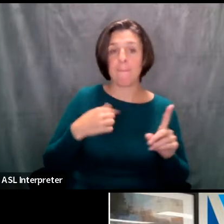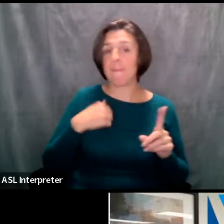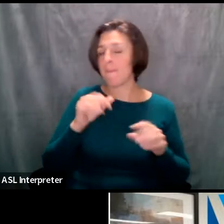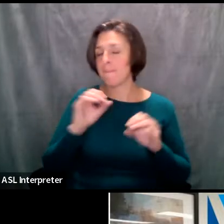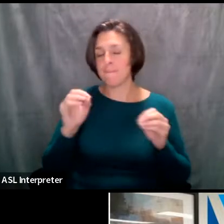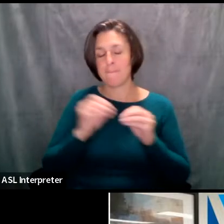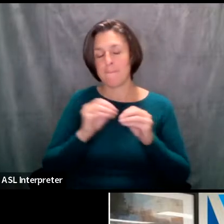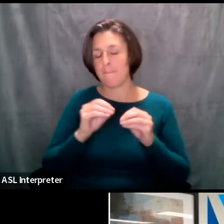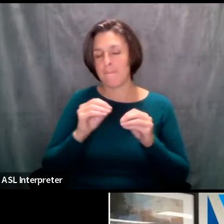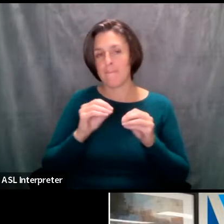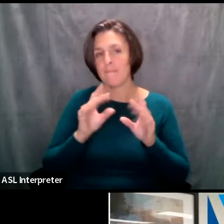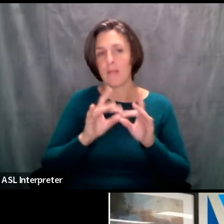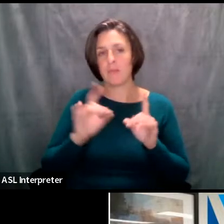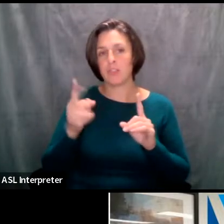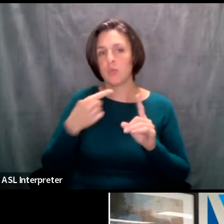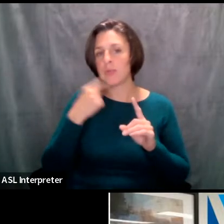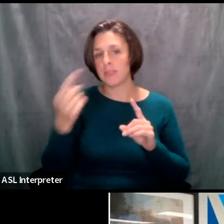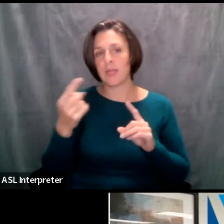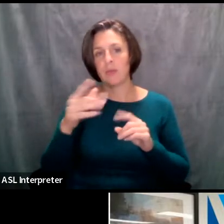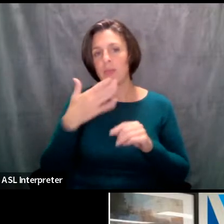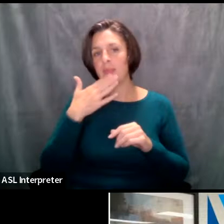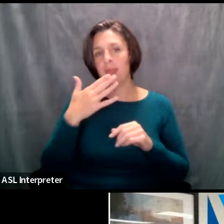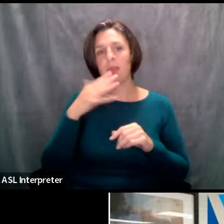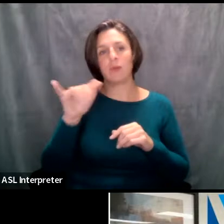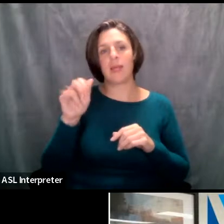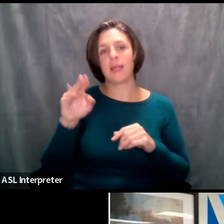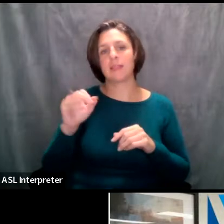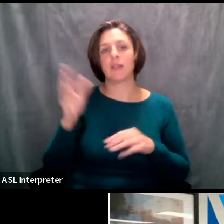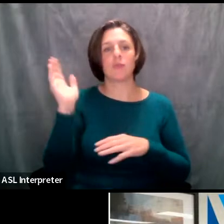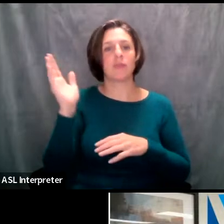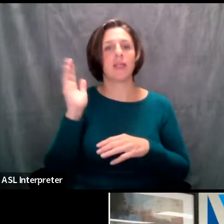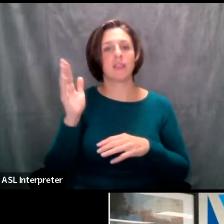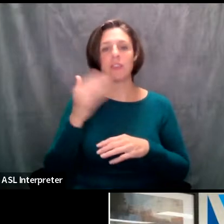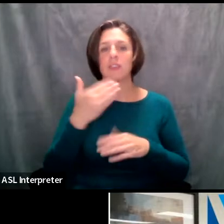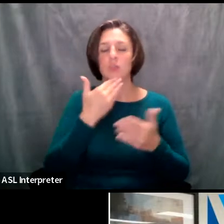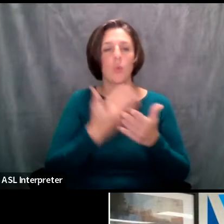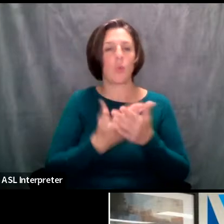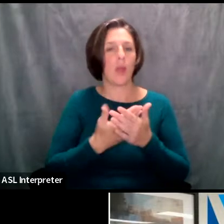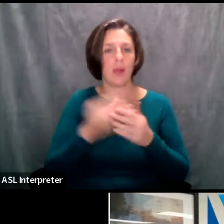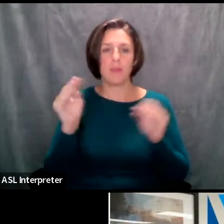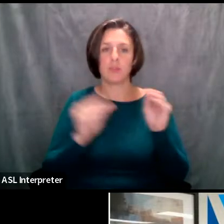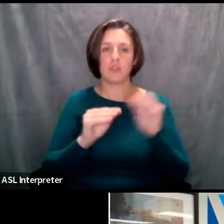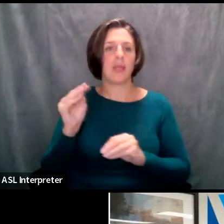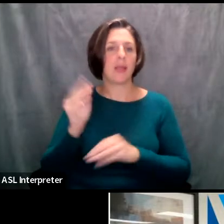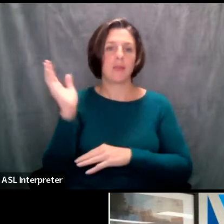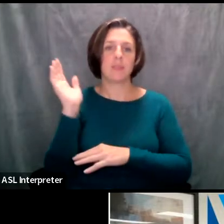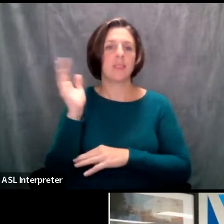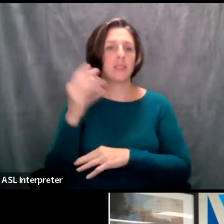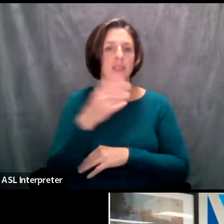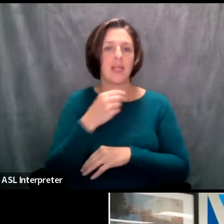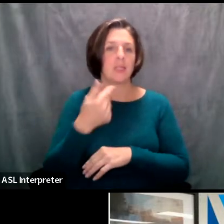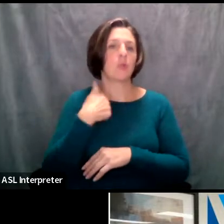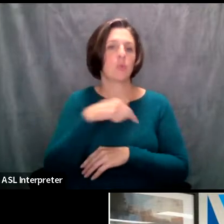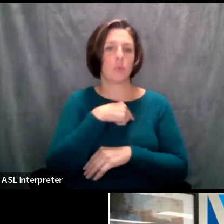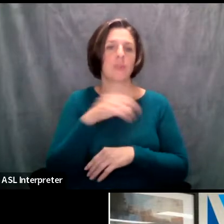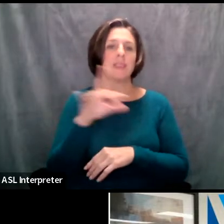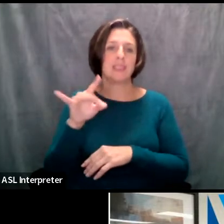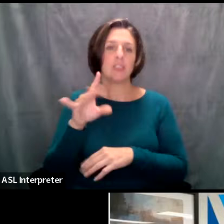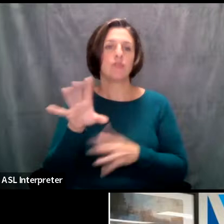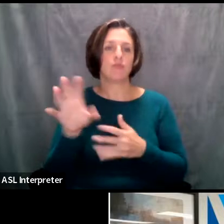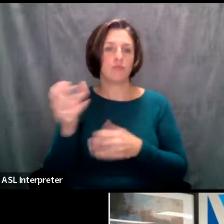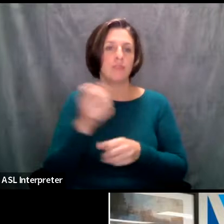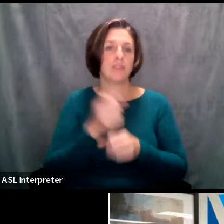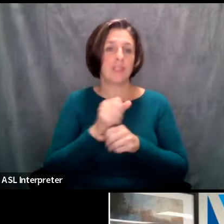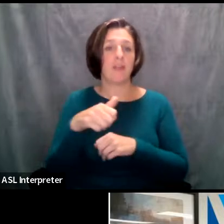make. I just want to say thank you, Yancy, for such a well put together presentation, and we did receive other options that